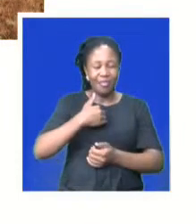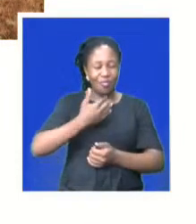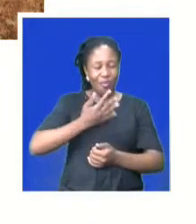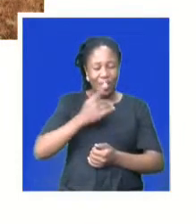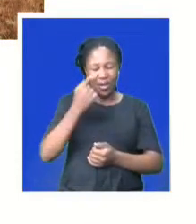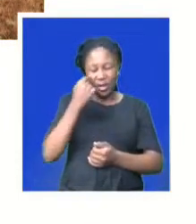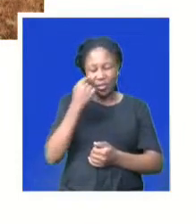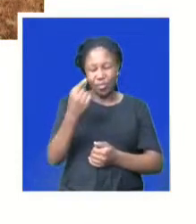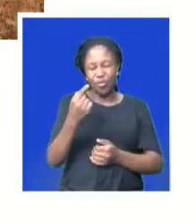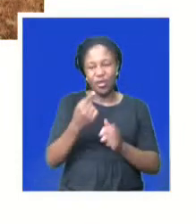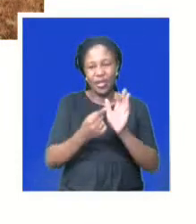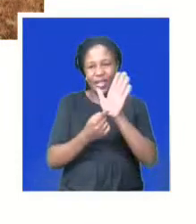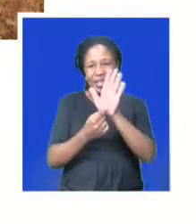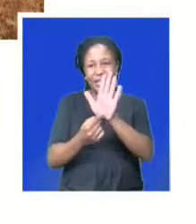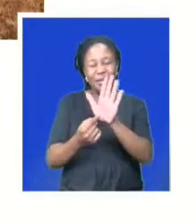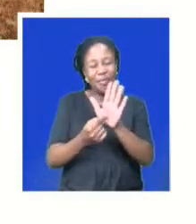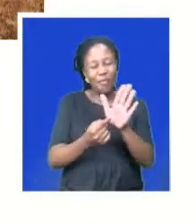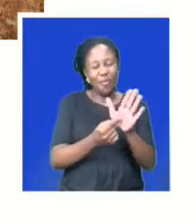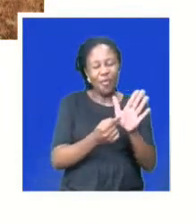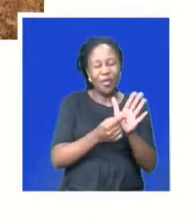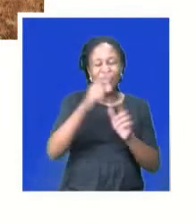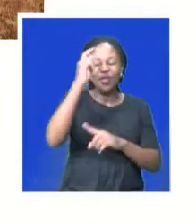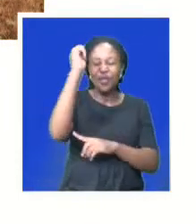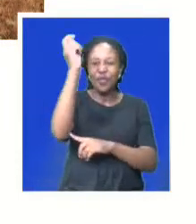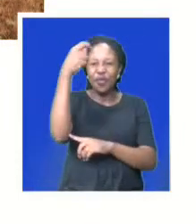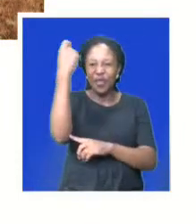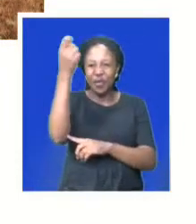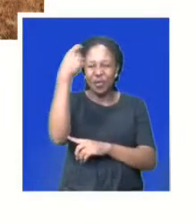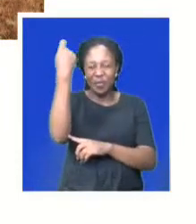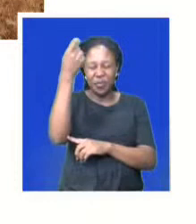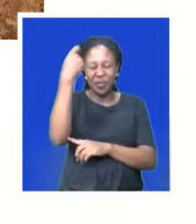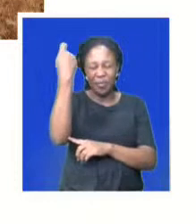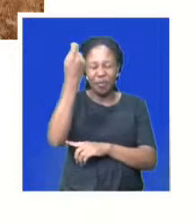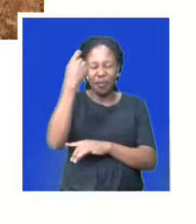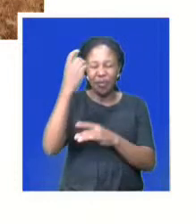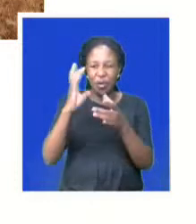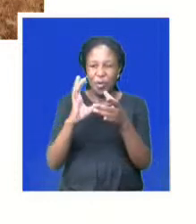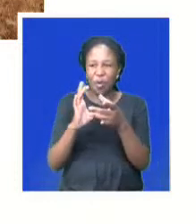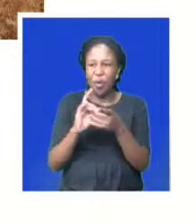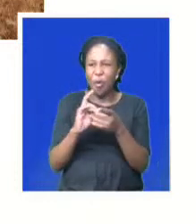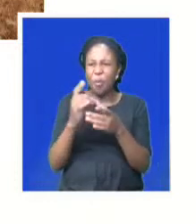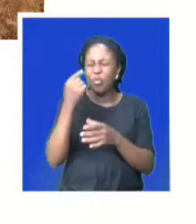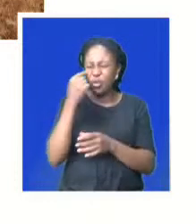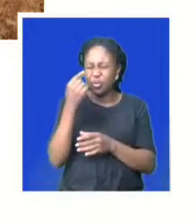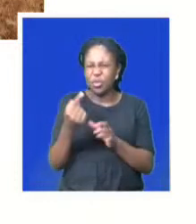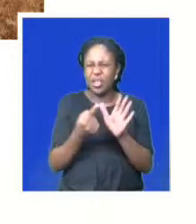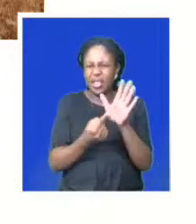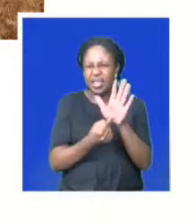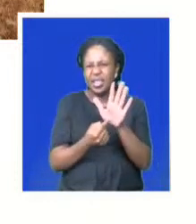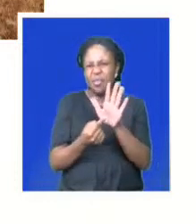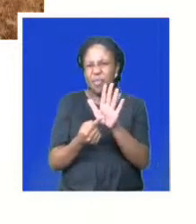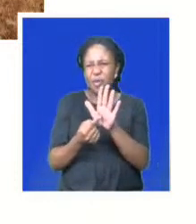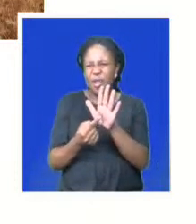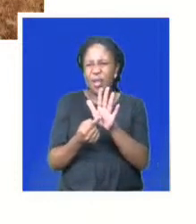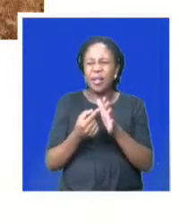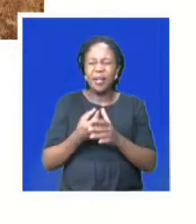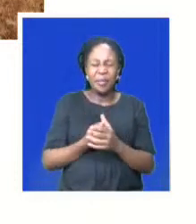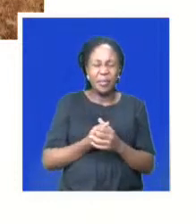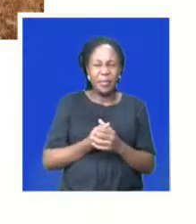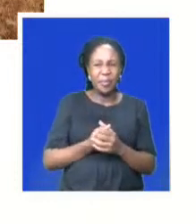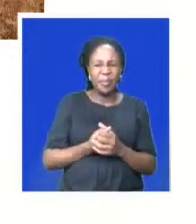a village or rural settlements. Examples of rural or